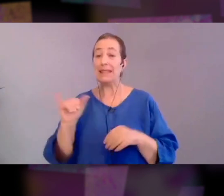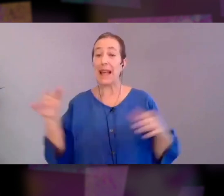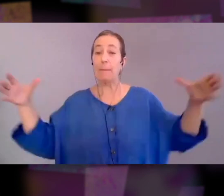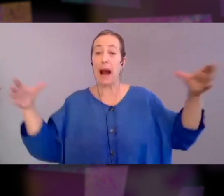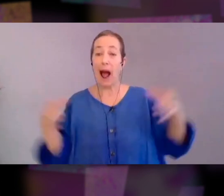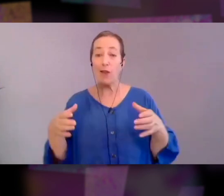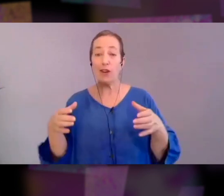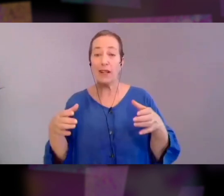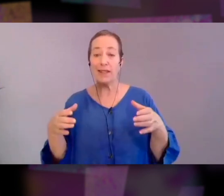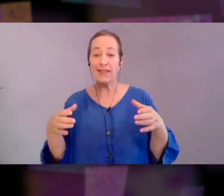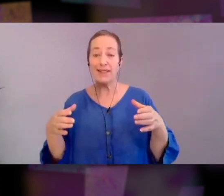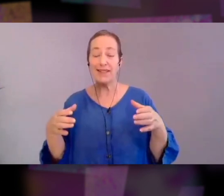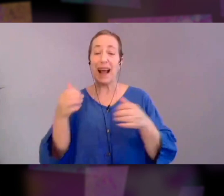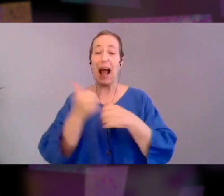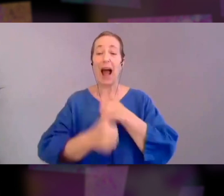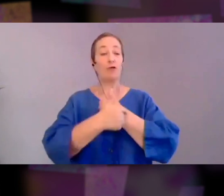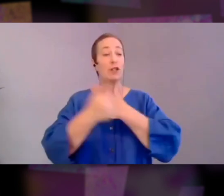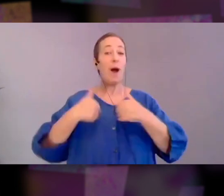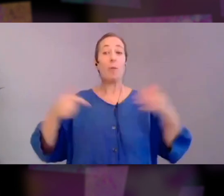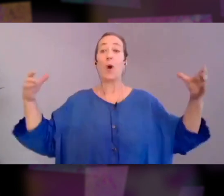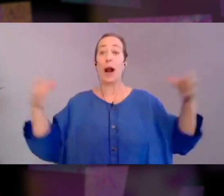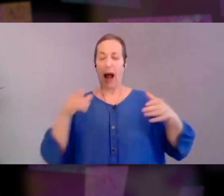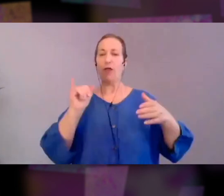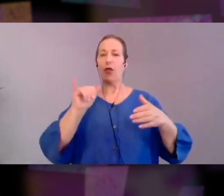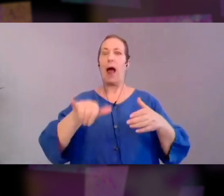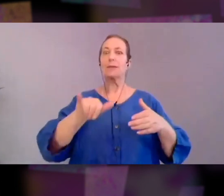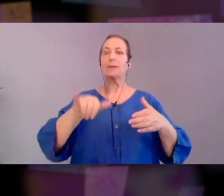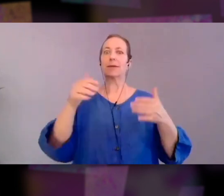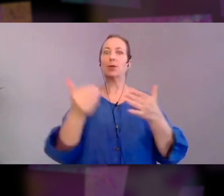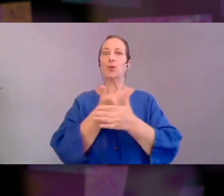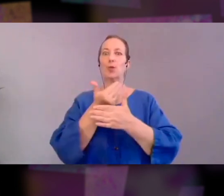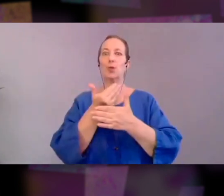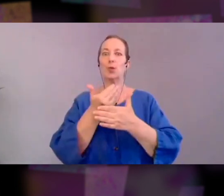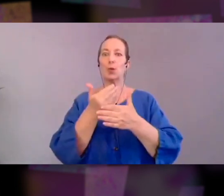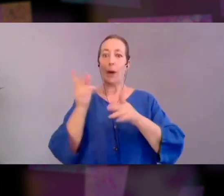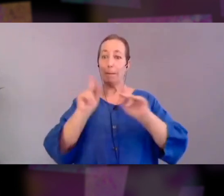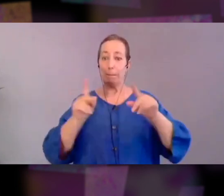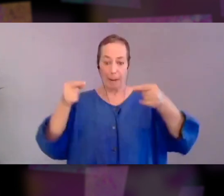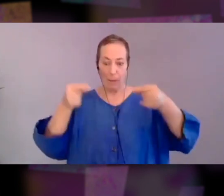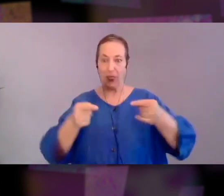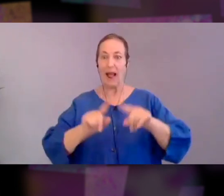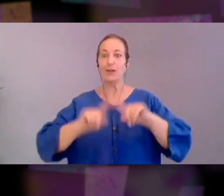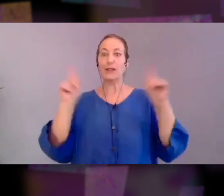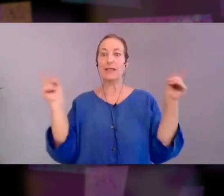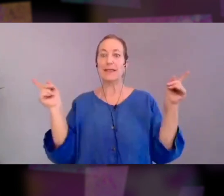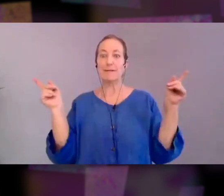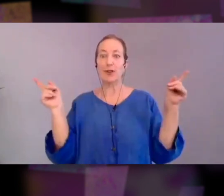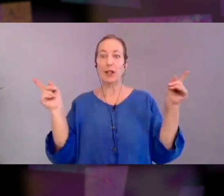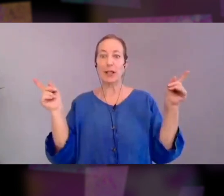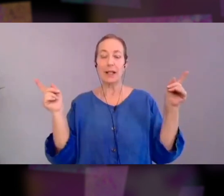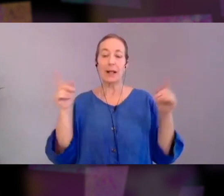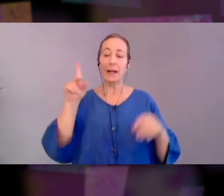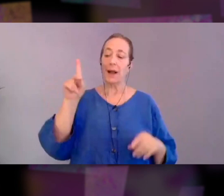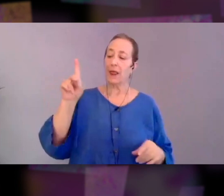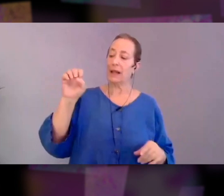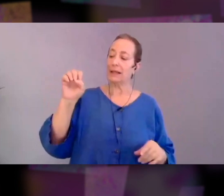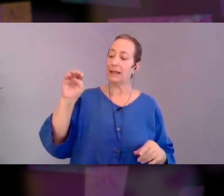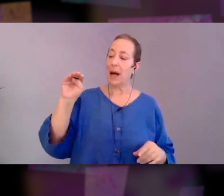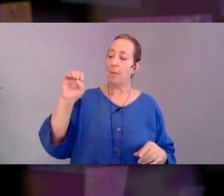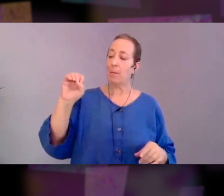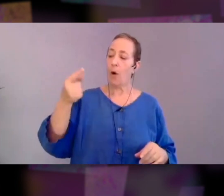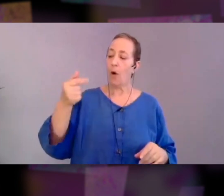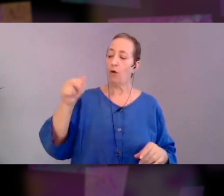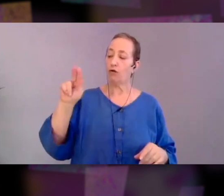every single time. The participants change, both in demographics and as individuals.